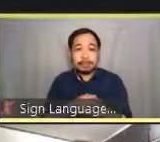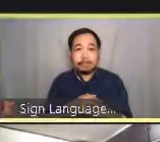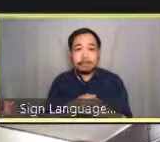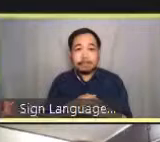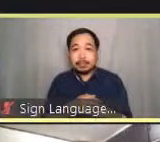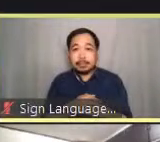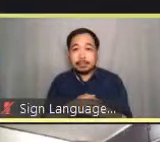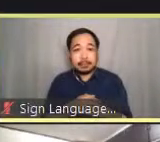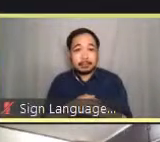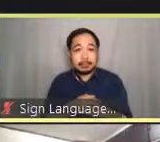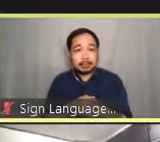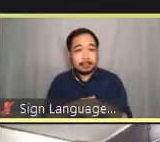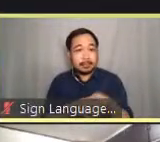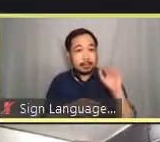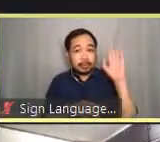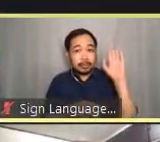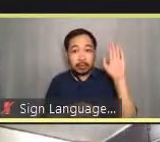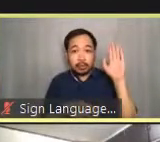I